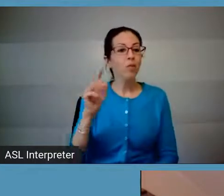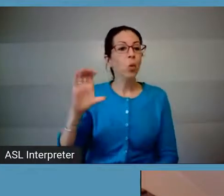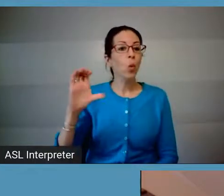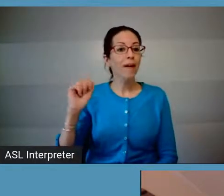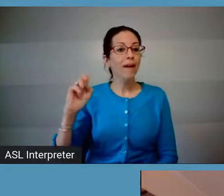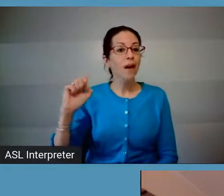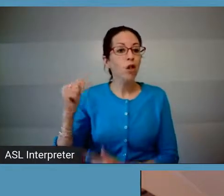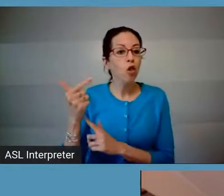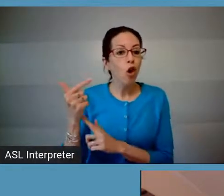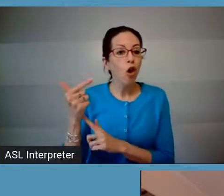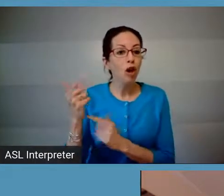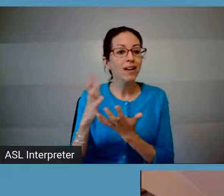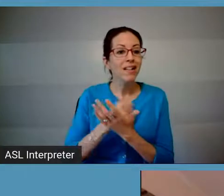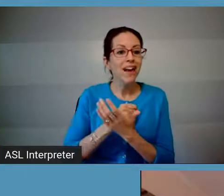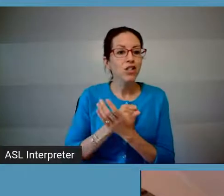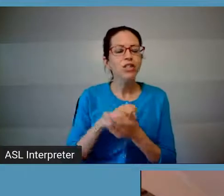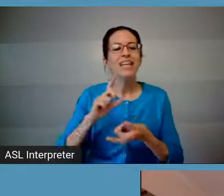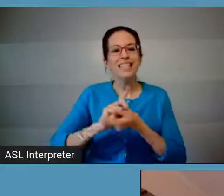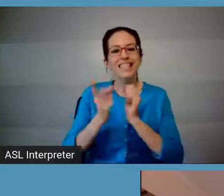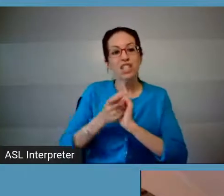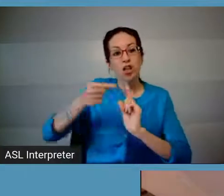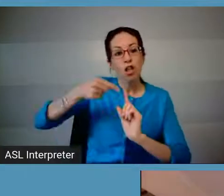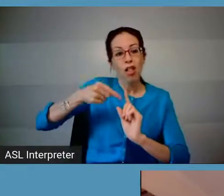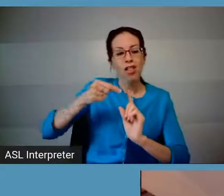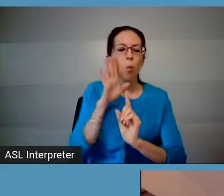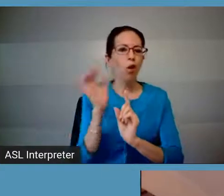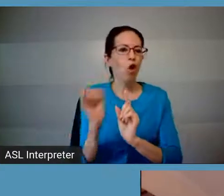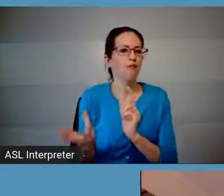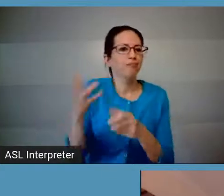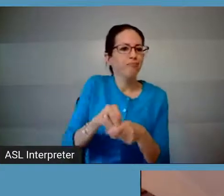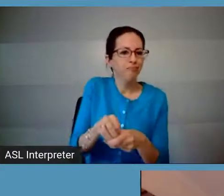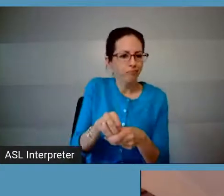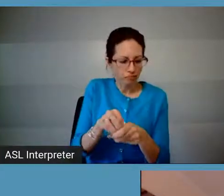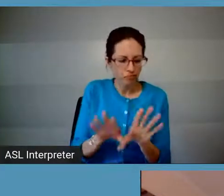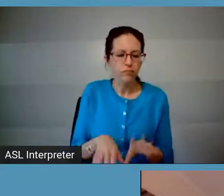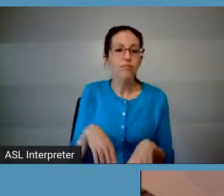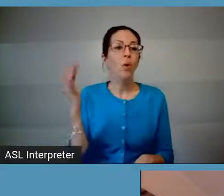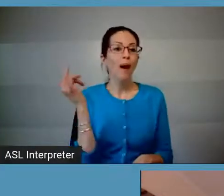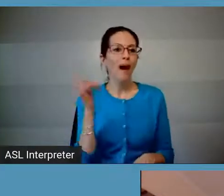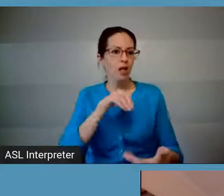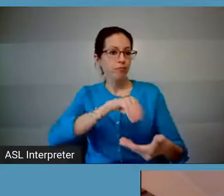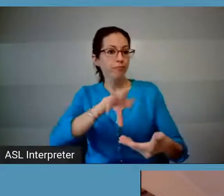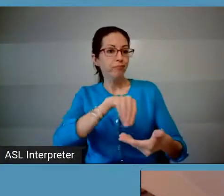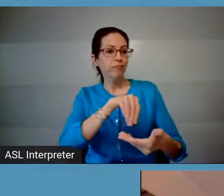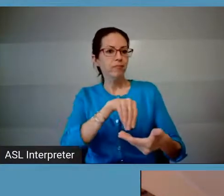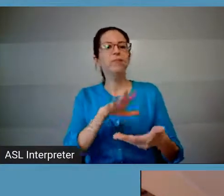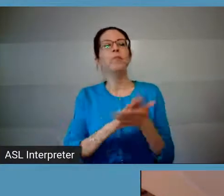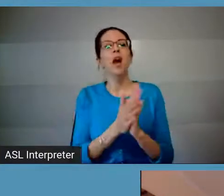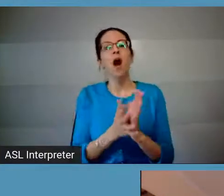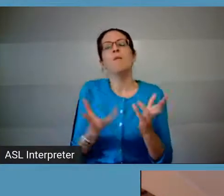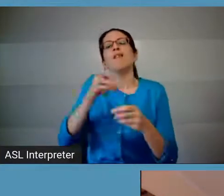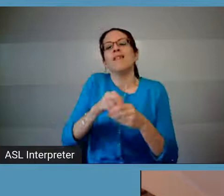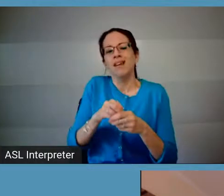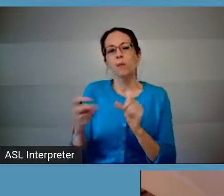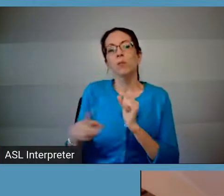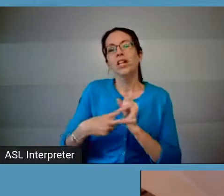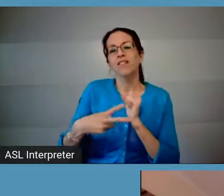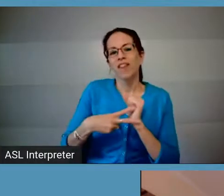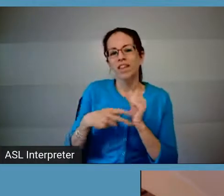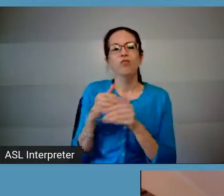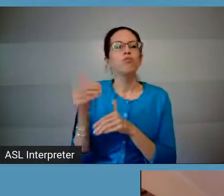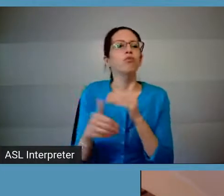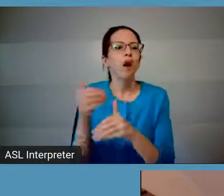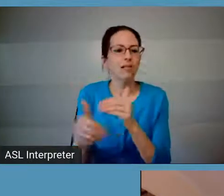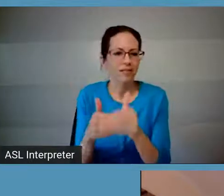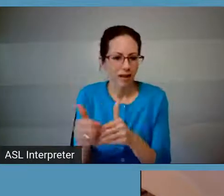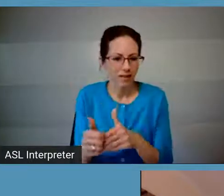digitization is often built in because capturing an image becomes part of the preservation process of processing